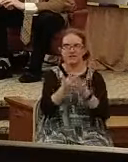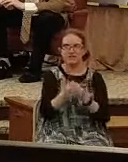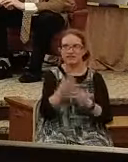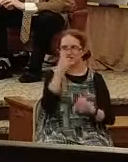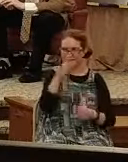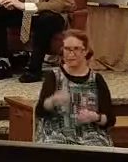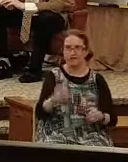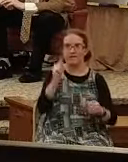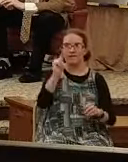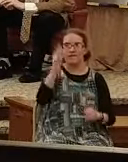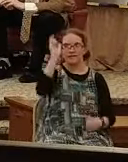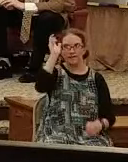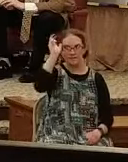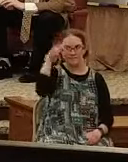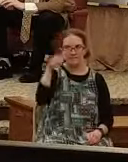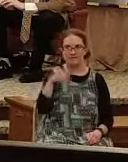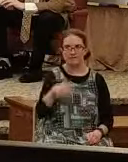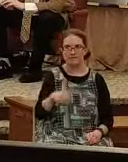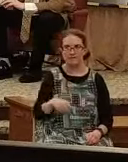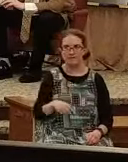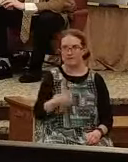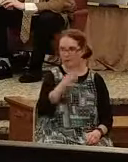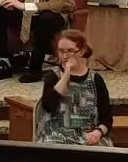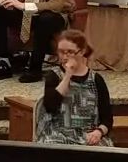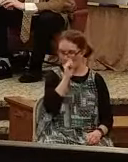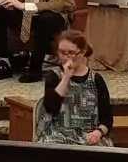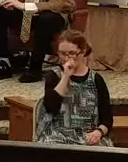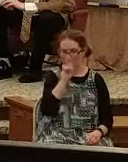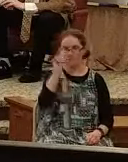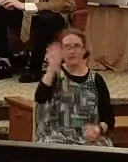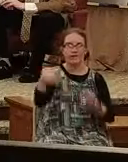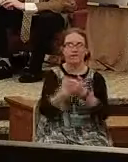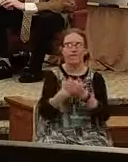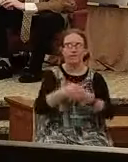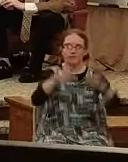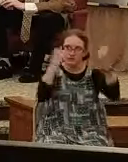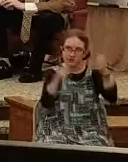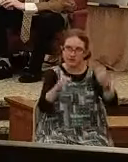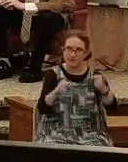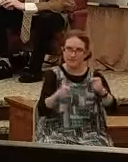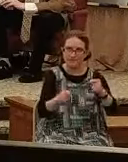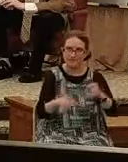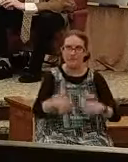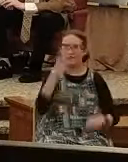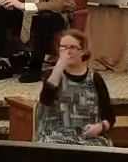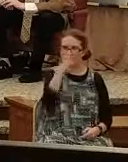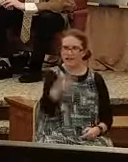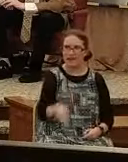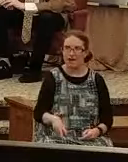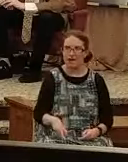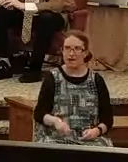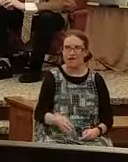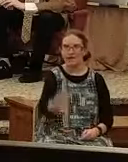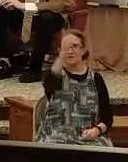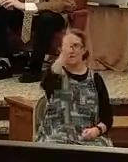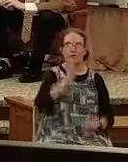was, Satan tempts him to miraculously turn the stones to bread. Now, first of all, he is trying to get him to doubt his